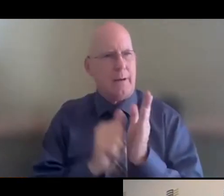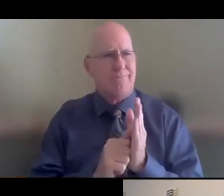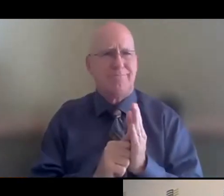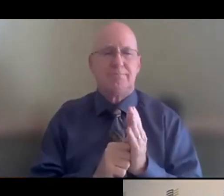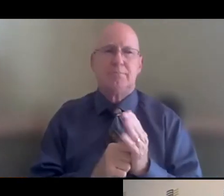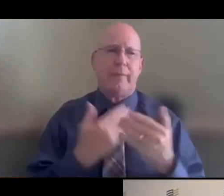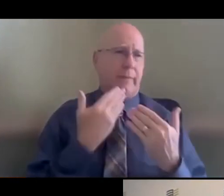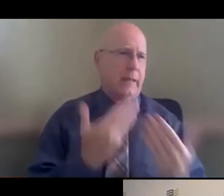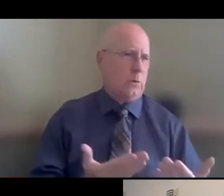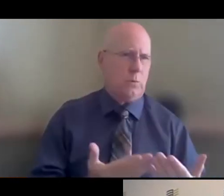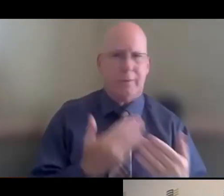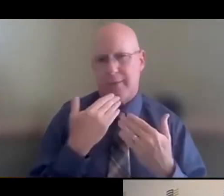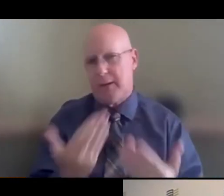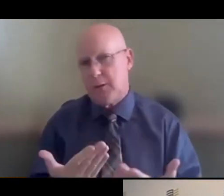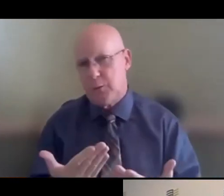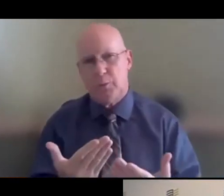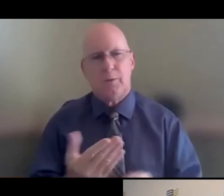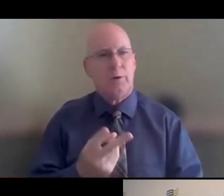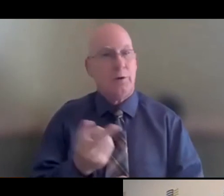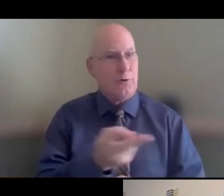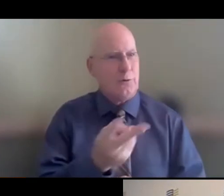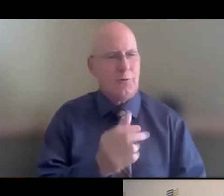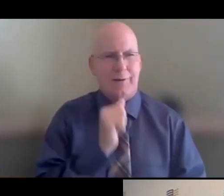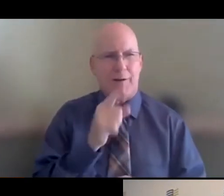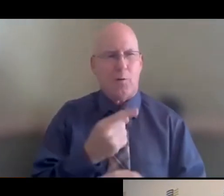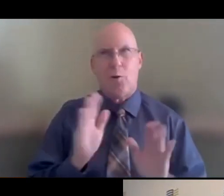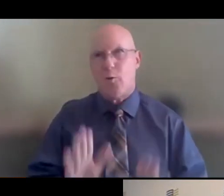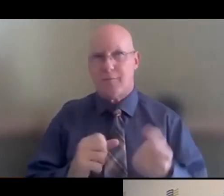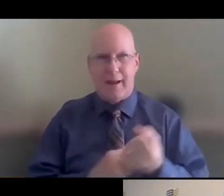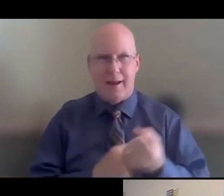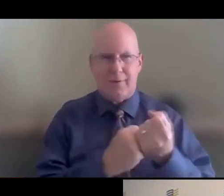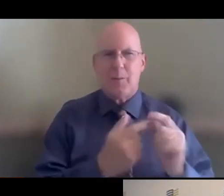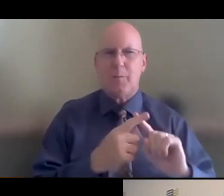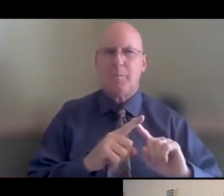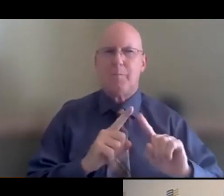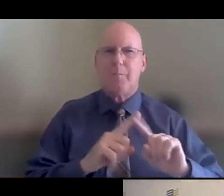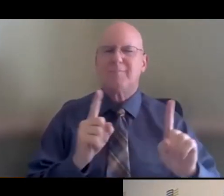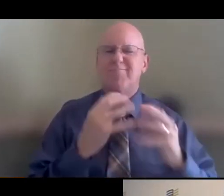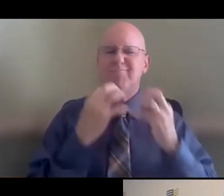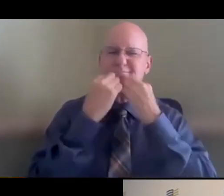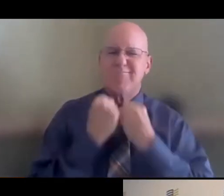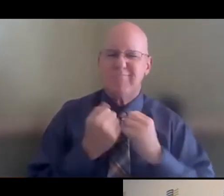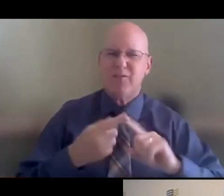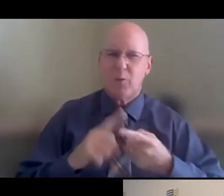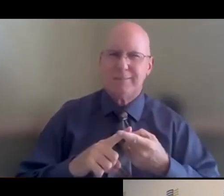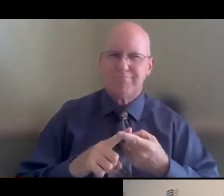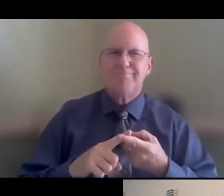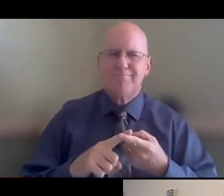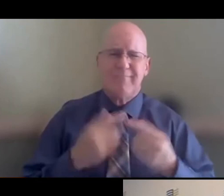much. You all are not only just great advocates, but also dear friends of ours. So thank you so much